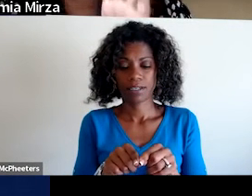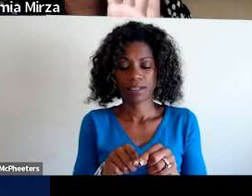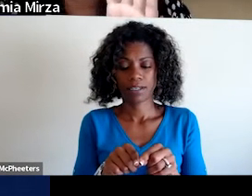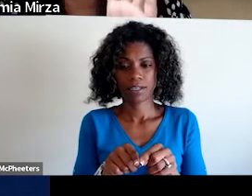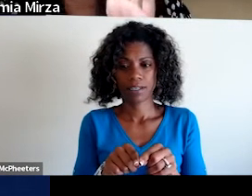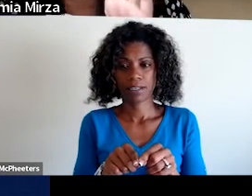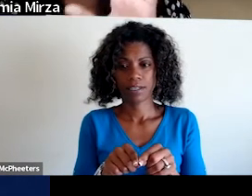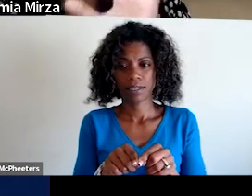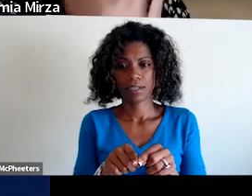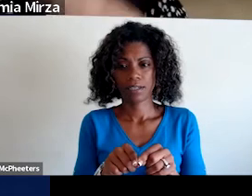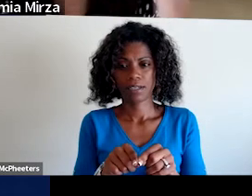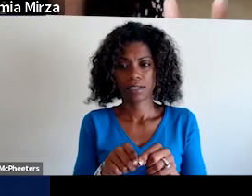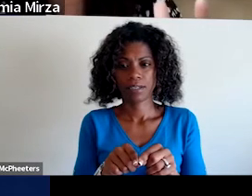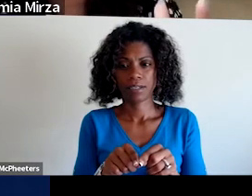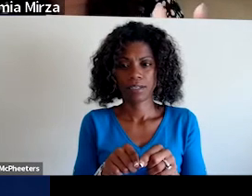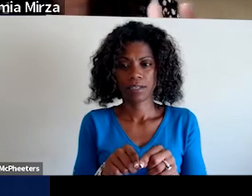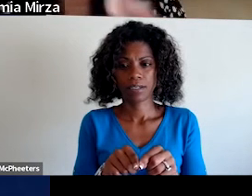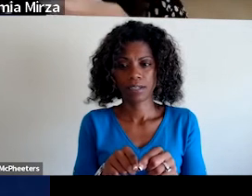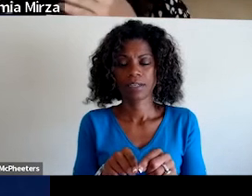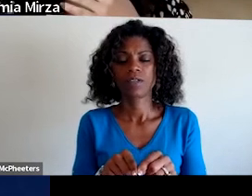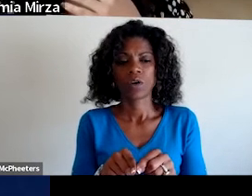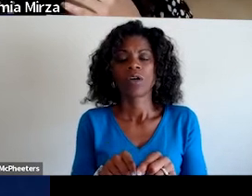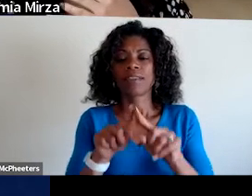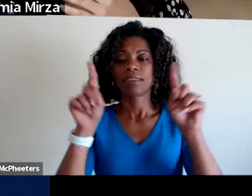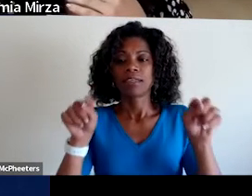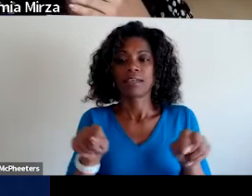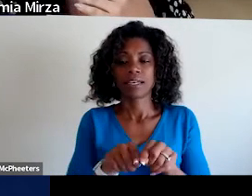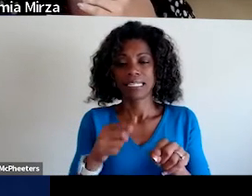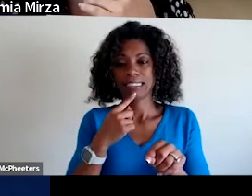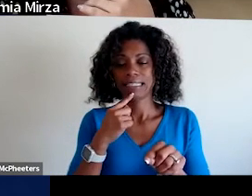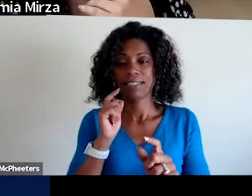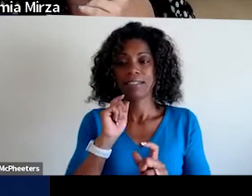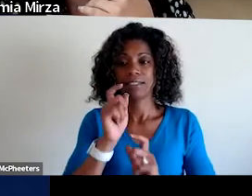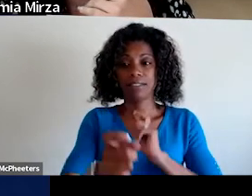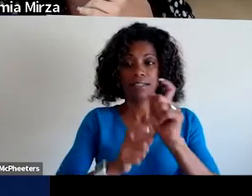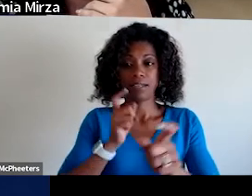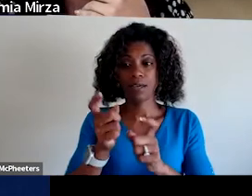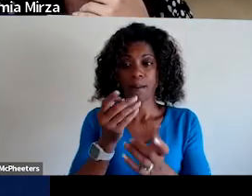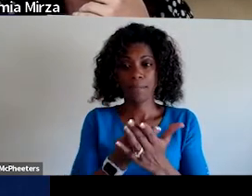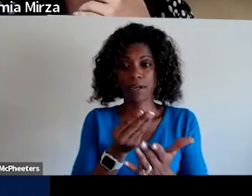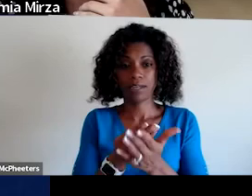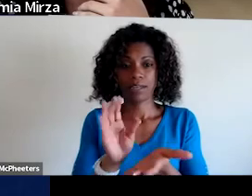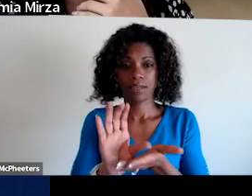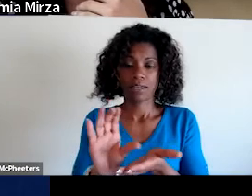commitment, or sorry, in dollar contributions. So of that $4.2 billion,